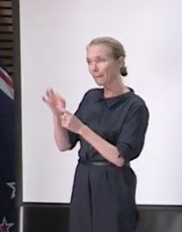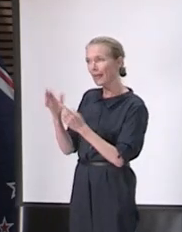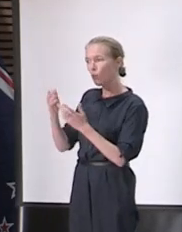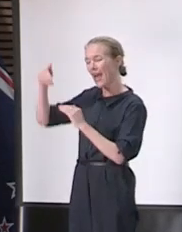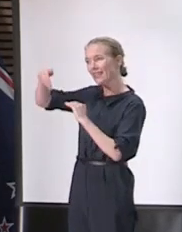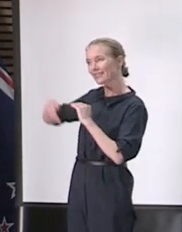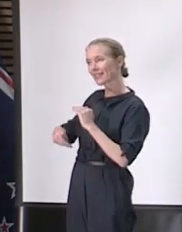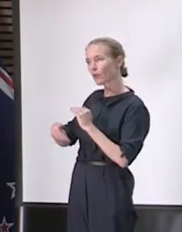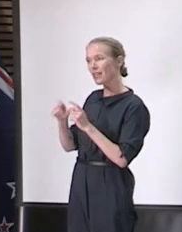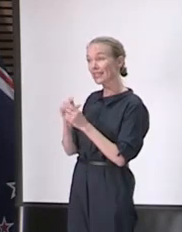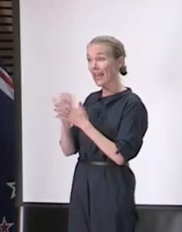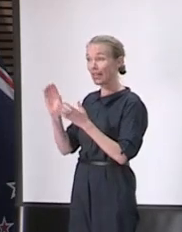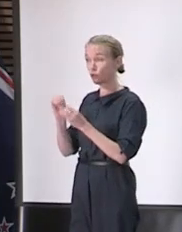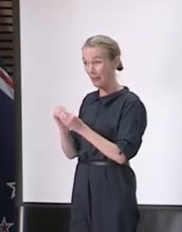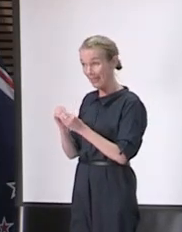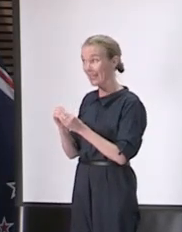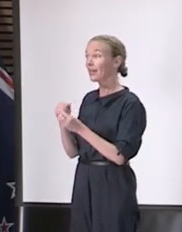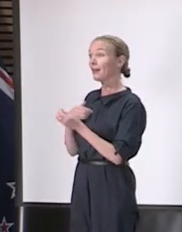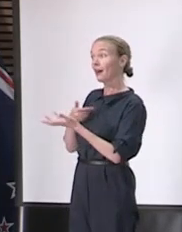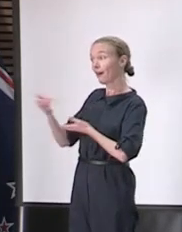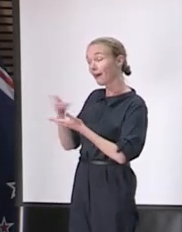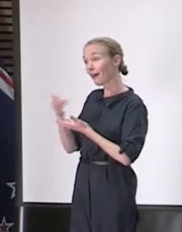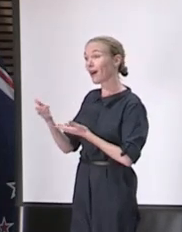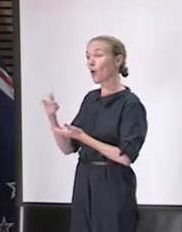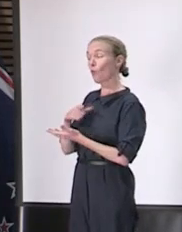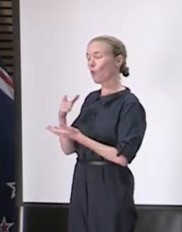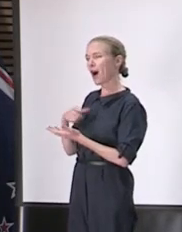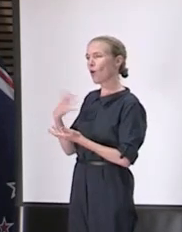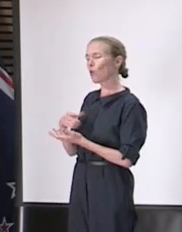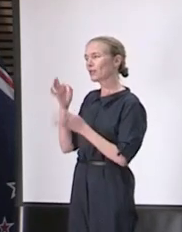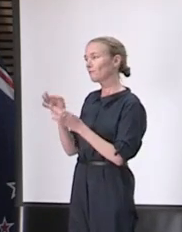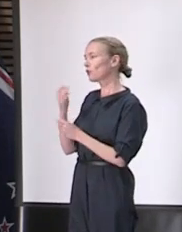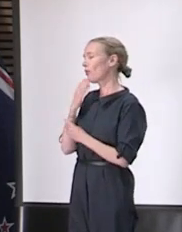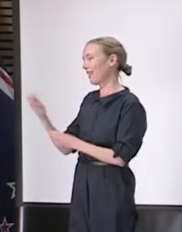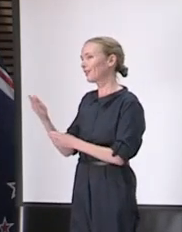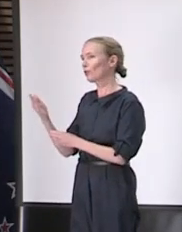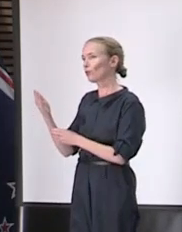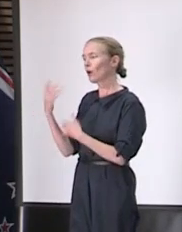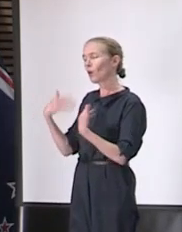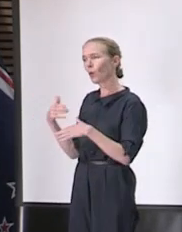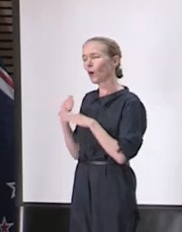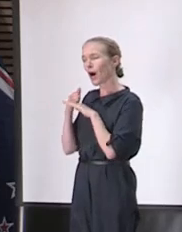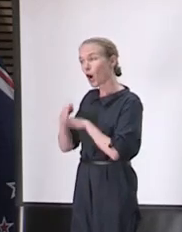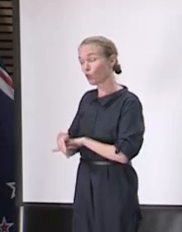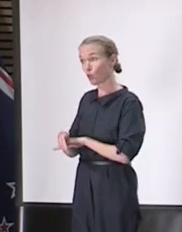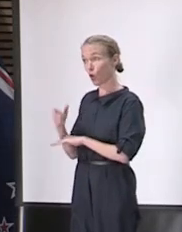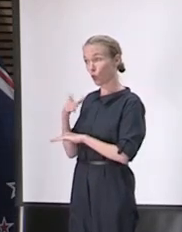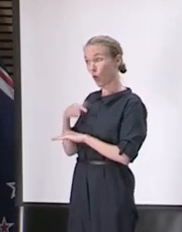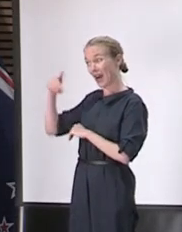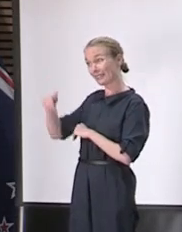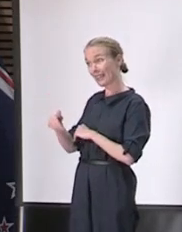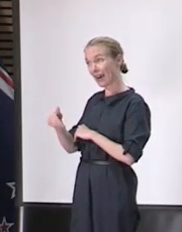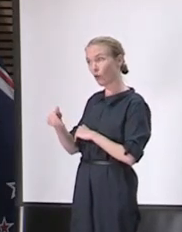southern DHB area to thank them for the work they have been doing. That particular area, they've taken